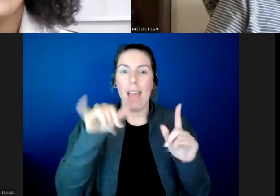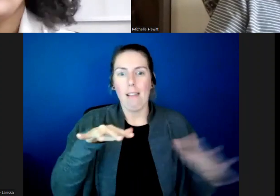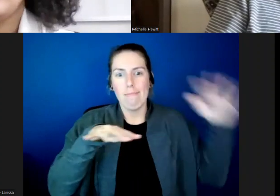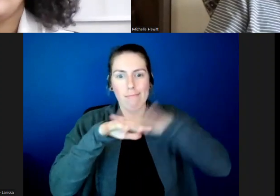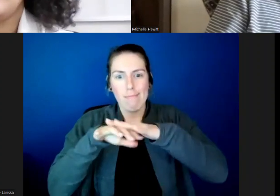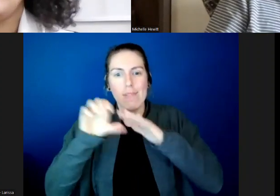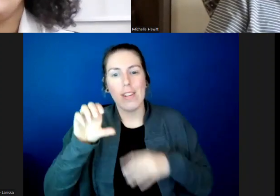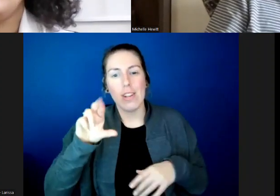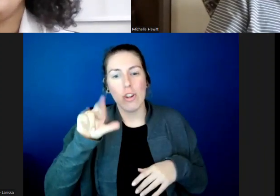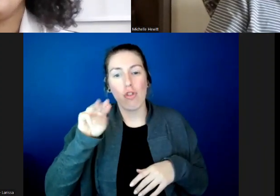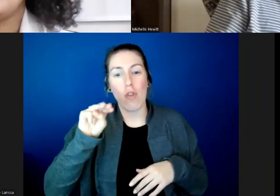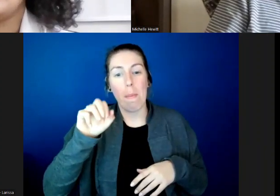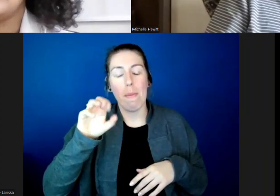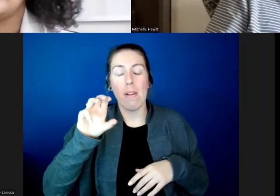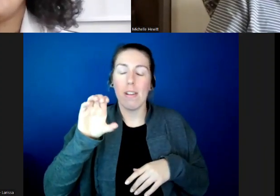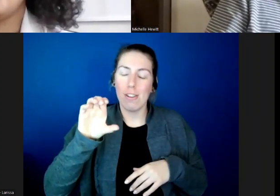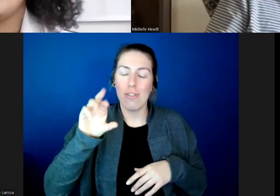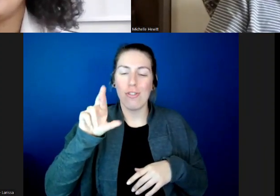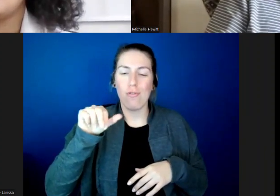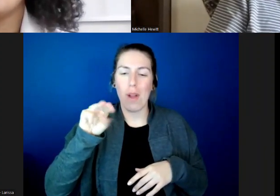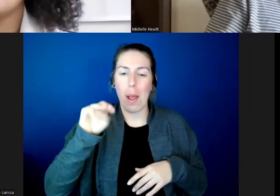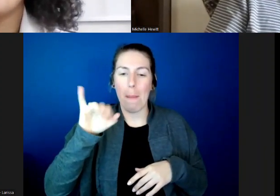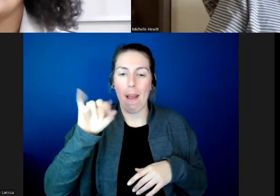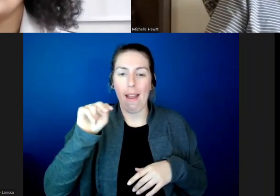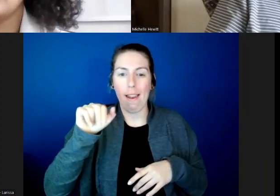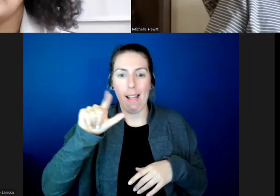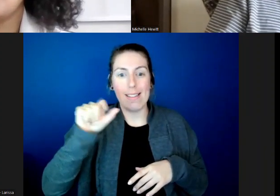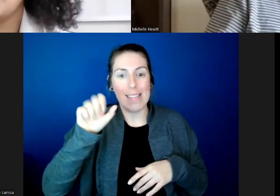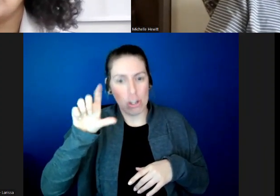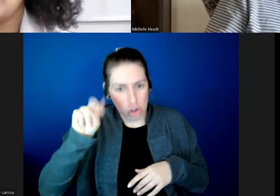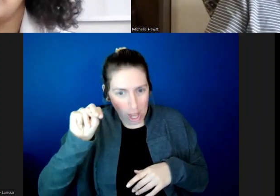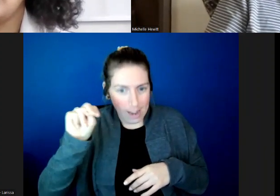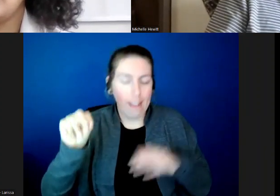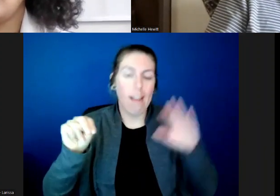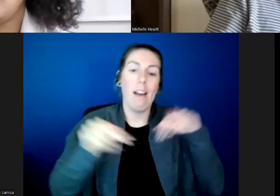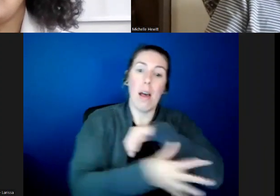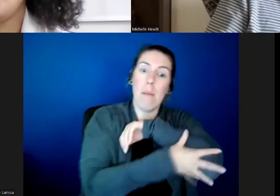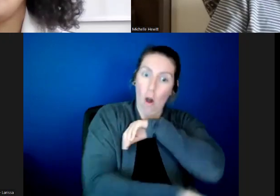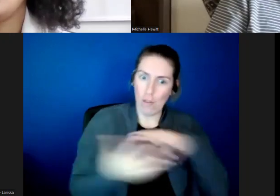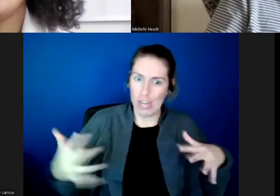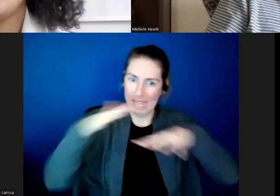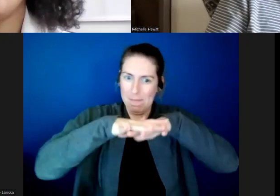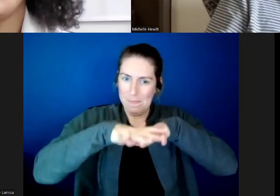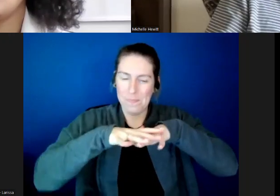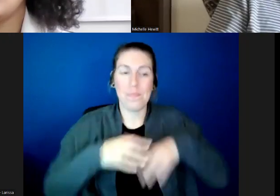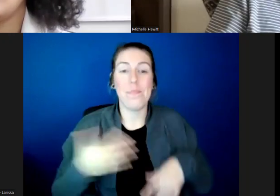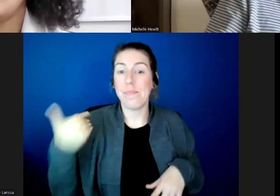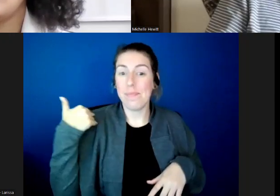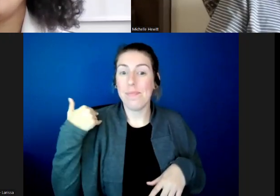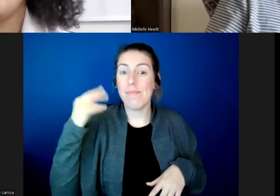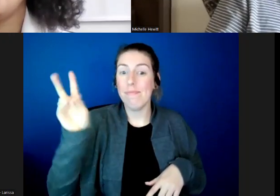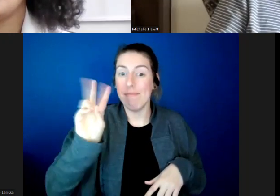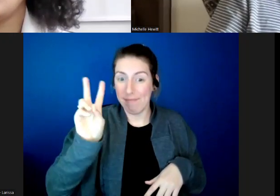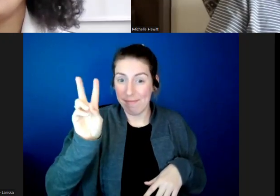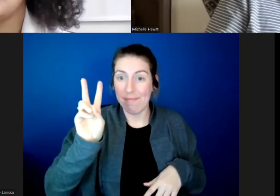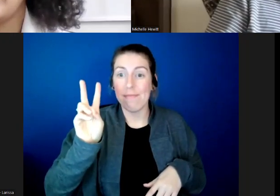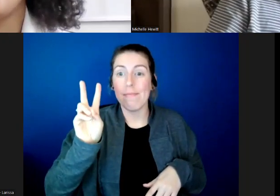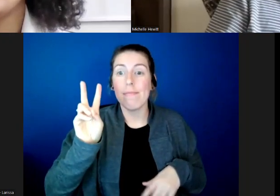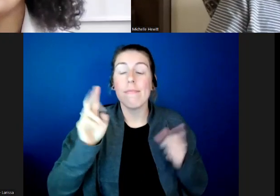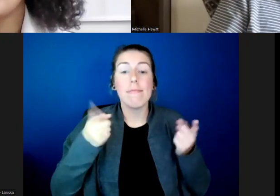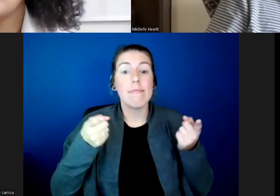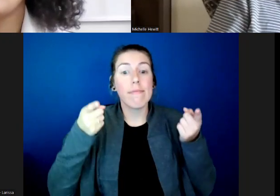poverty. For example, in Vancouver recently, there was the street sweeps or the removal